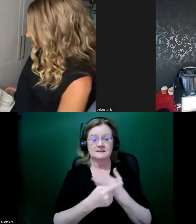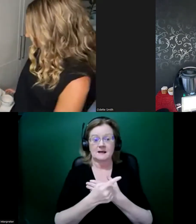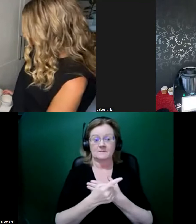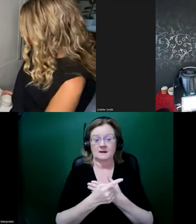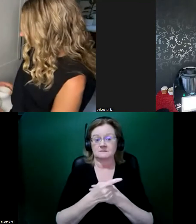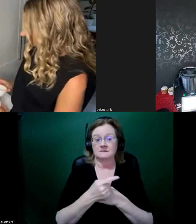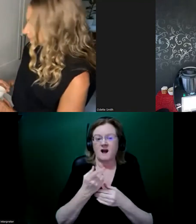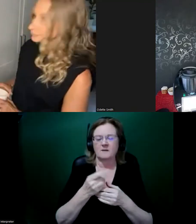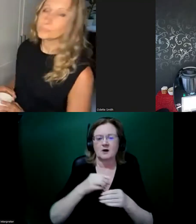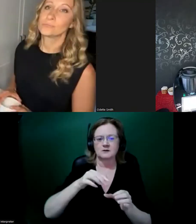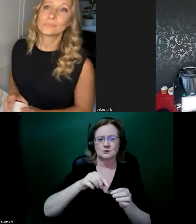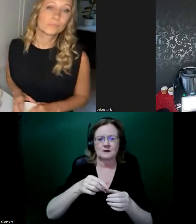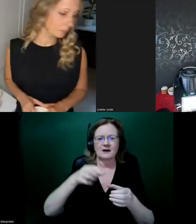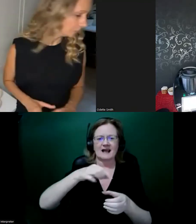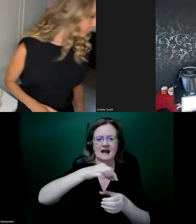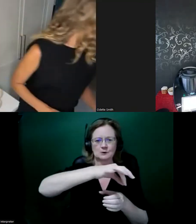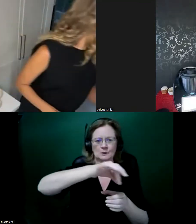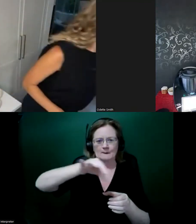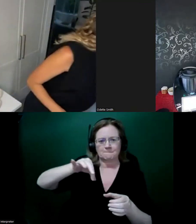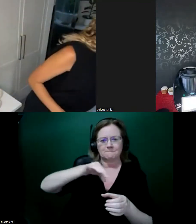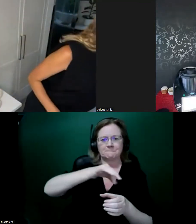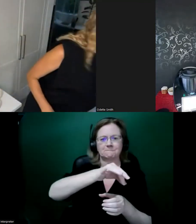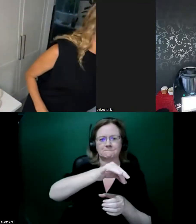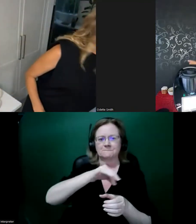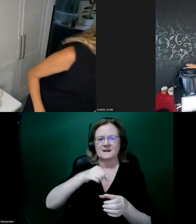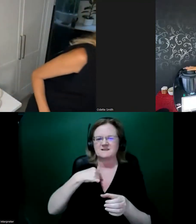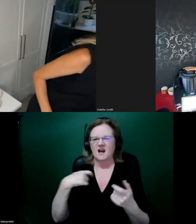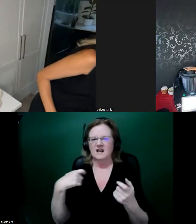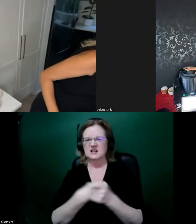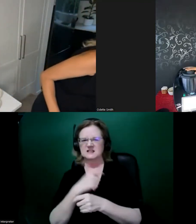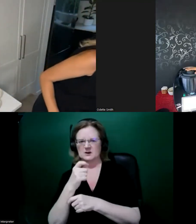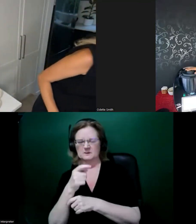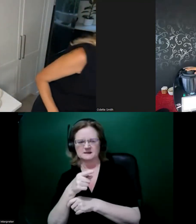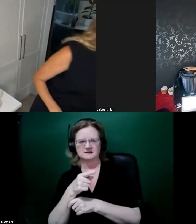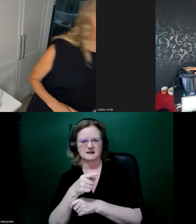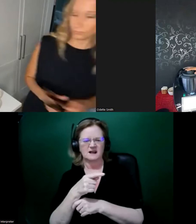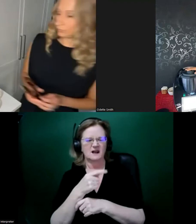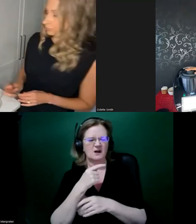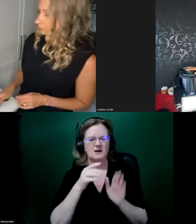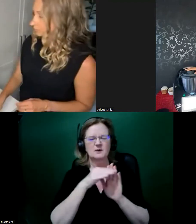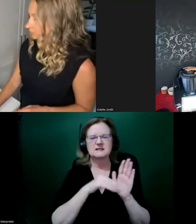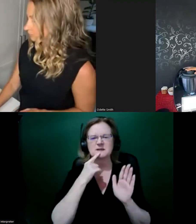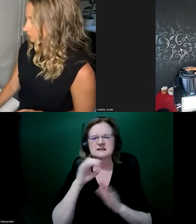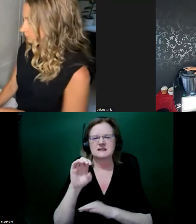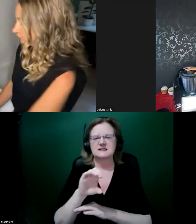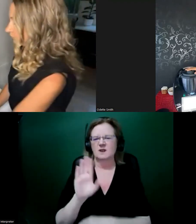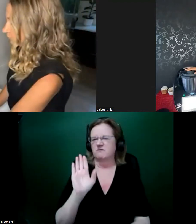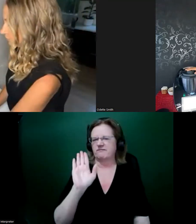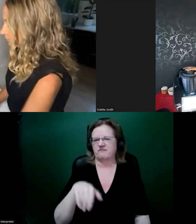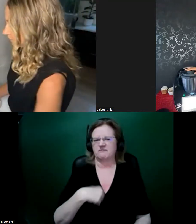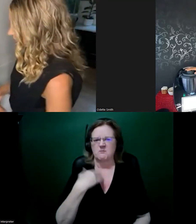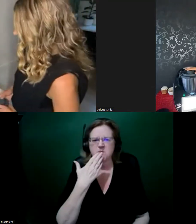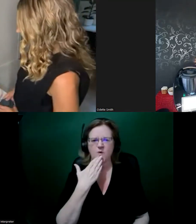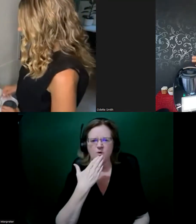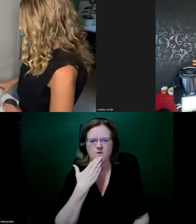to rim the glasses. Now, this is where I gave it my own little twist, because the recipe just asked for salt, and I was like, nah, that's a bit